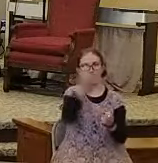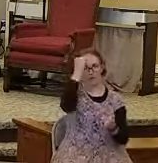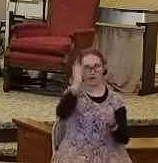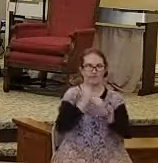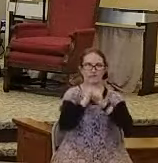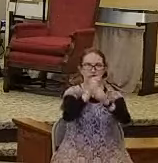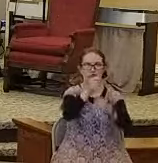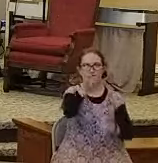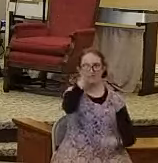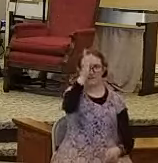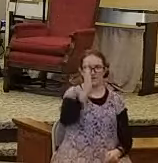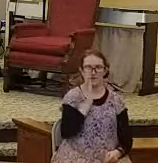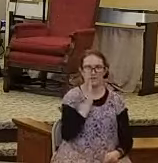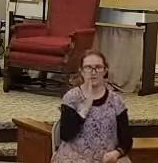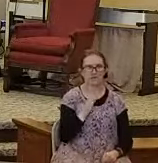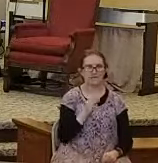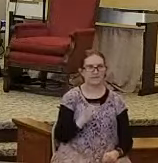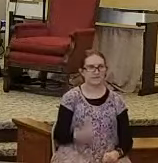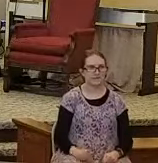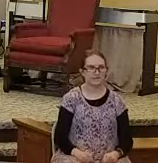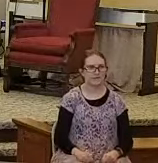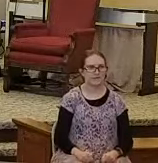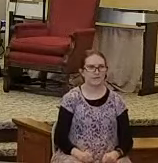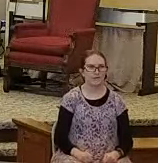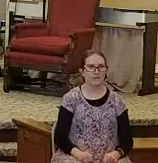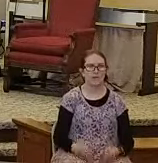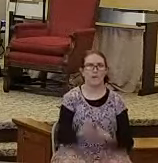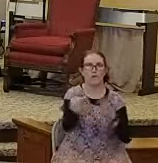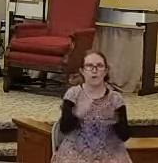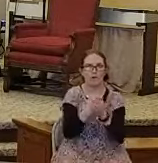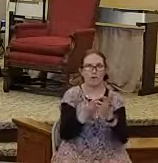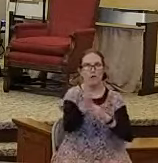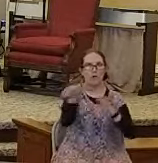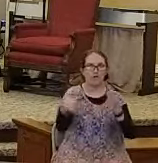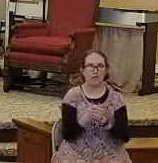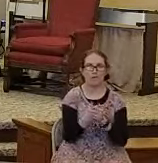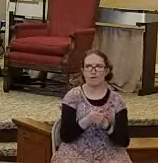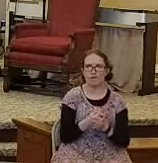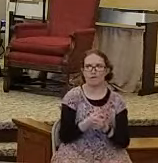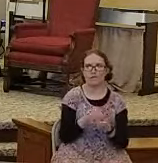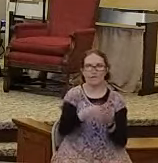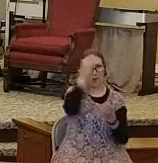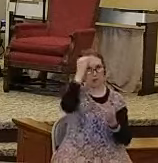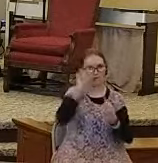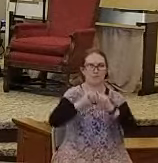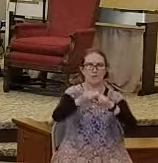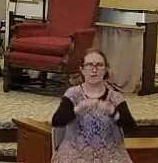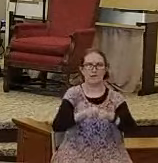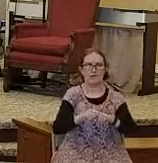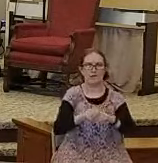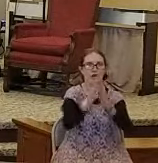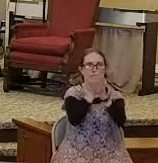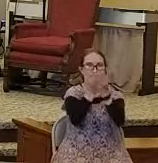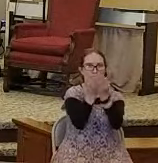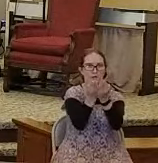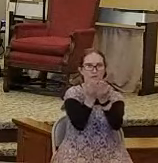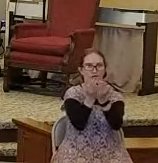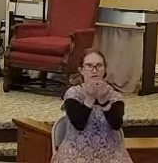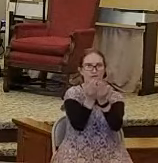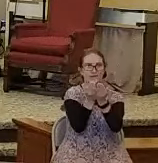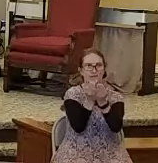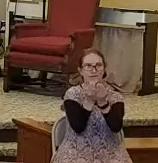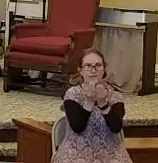I've learned to trust in my God. Hallelujah. Hallelujah. Through it all, I've learned to depend upon his